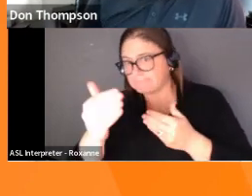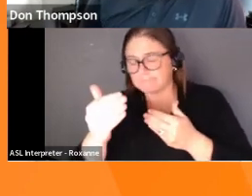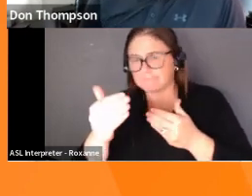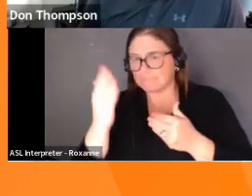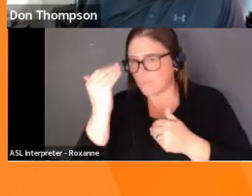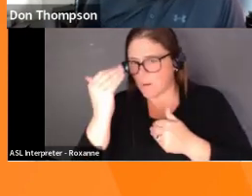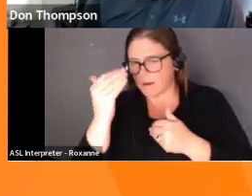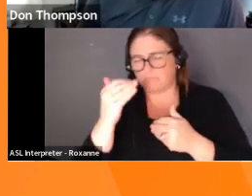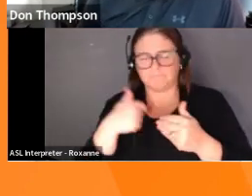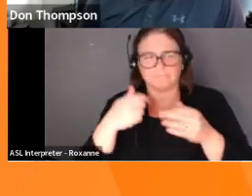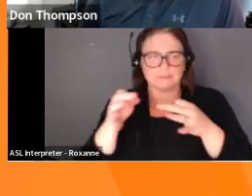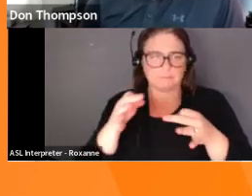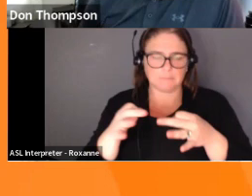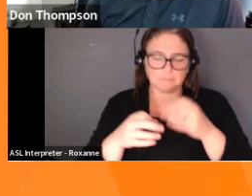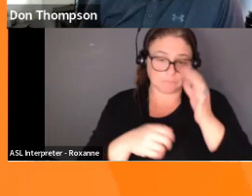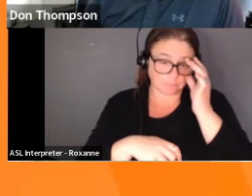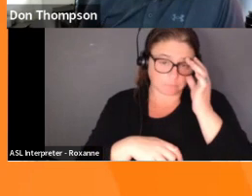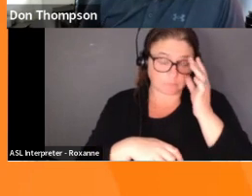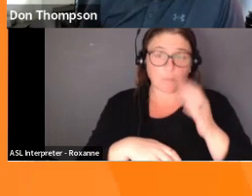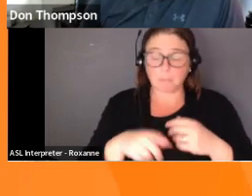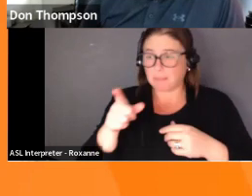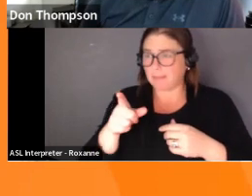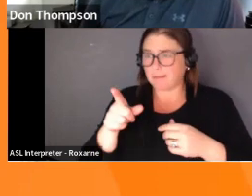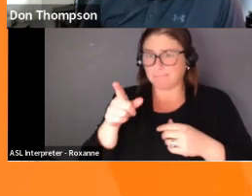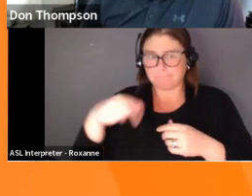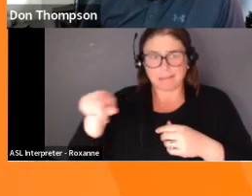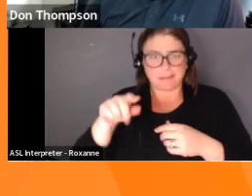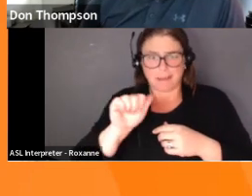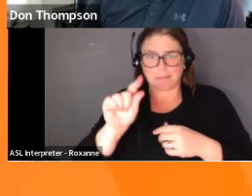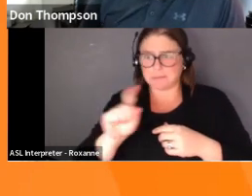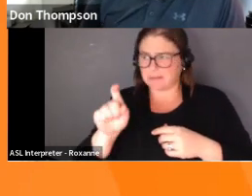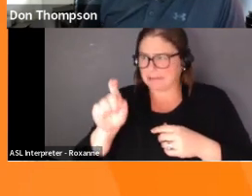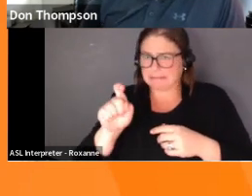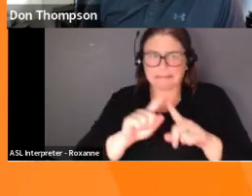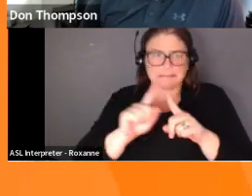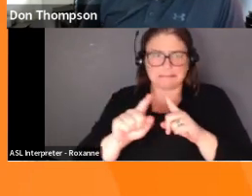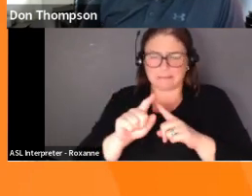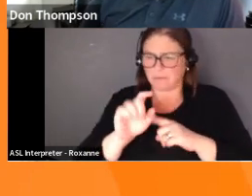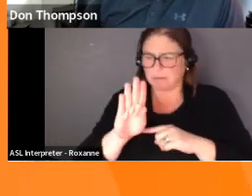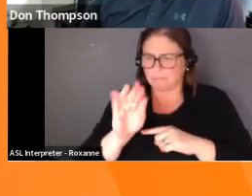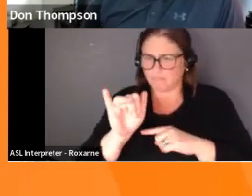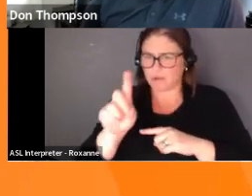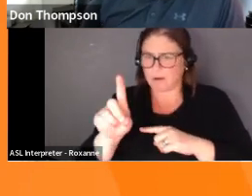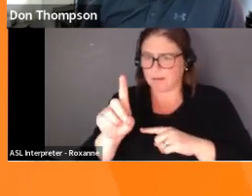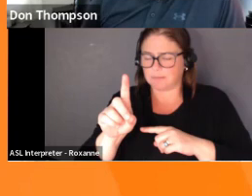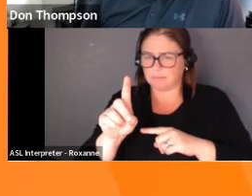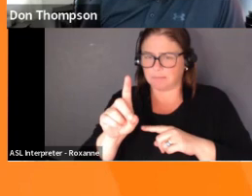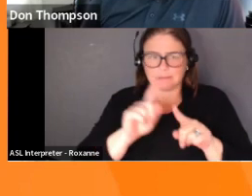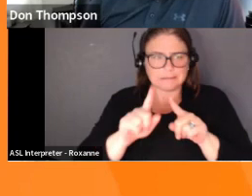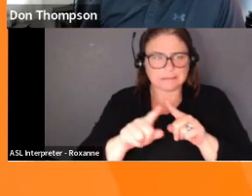So first off, Amazon needs brands. Okay. They want brands on the